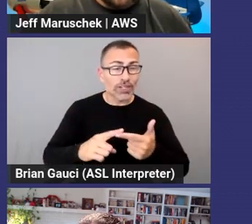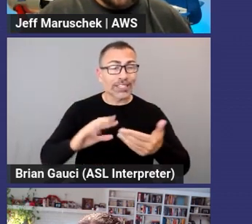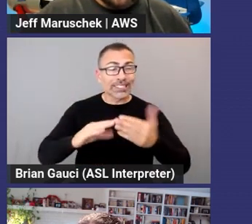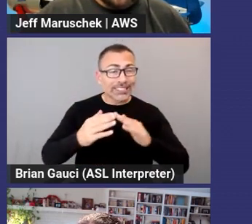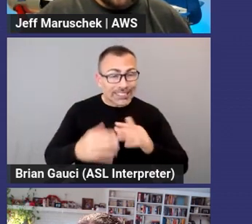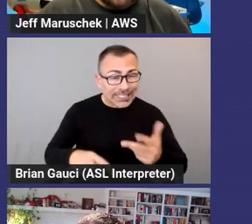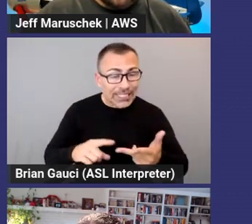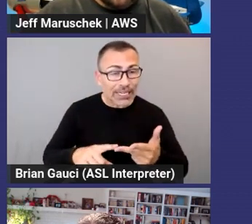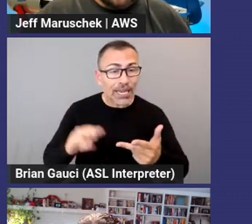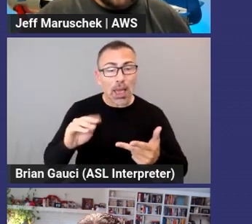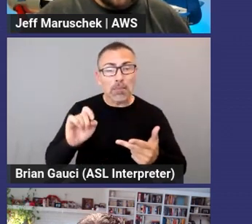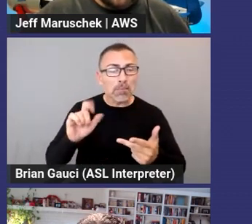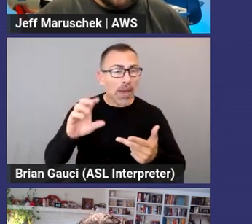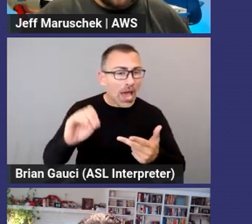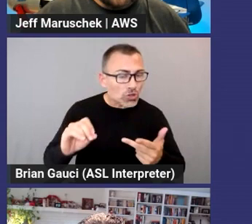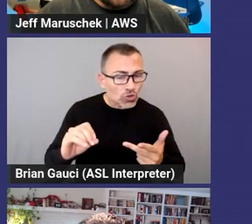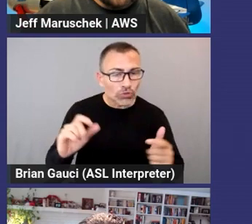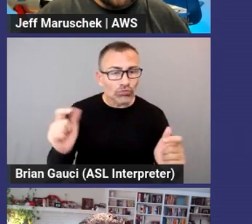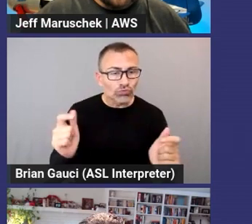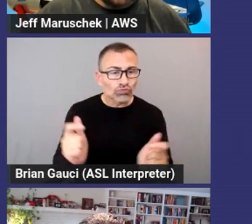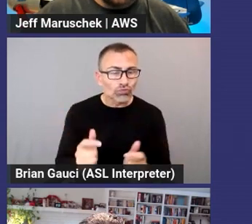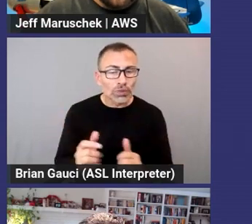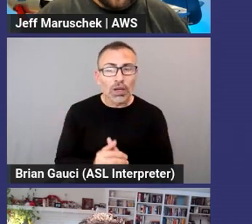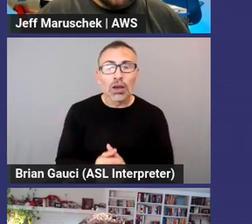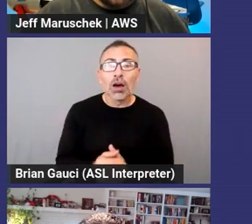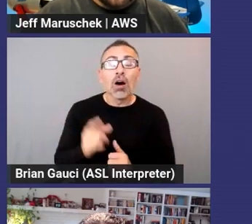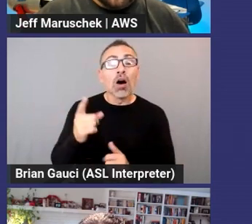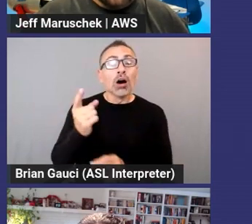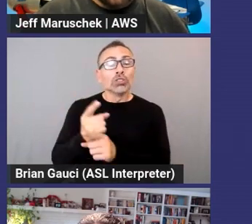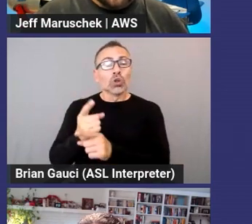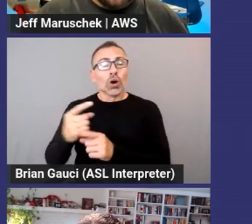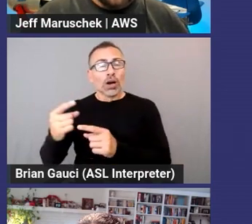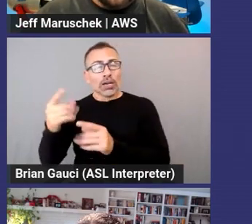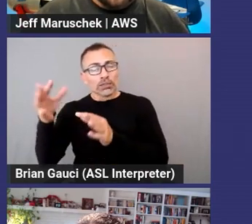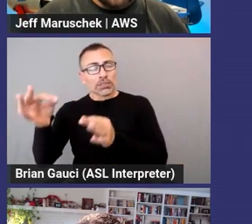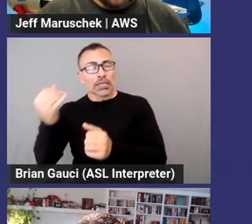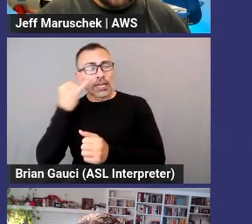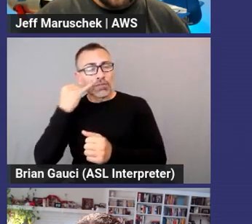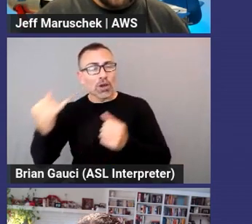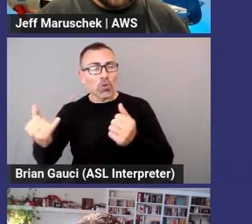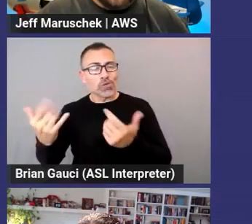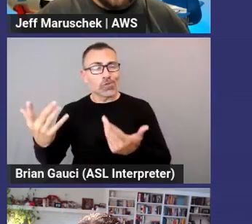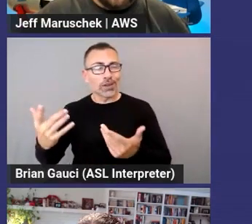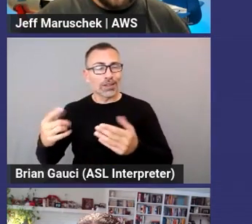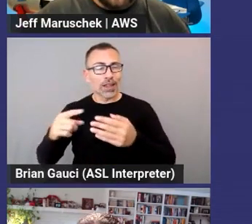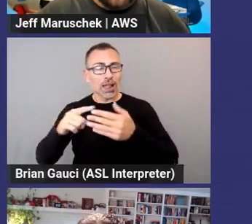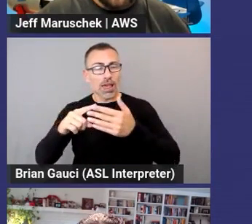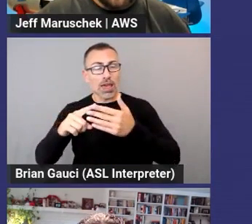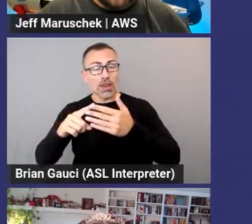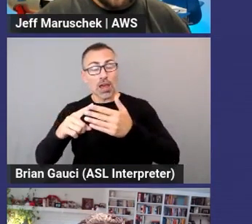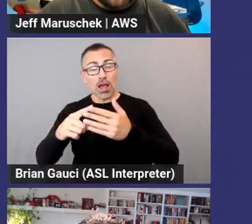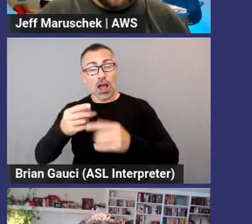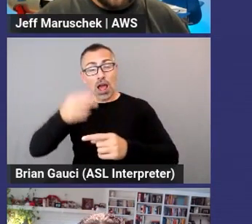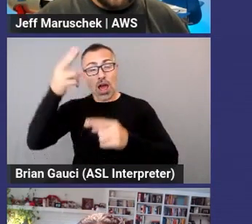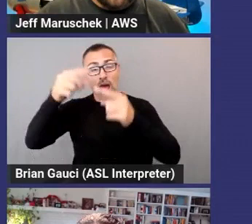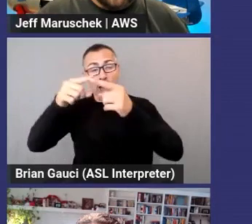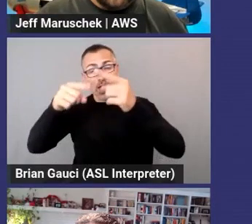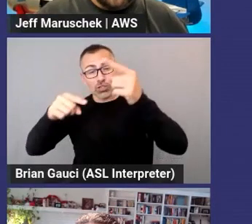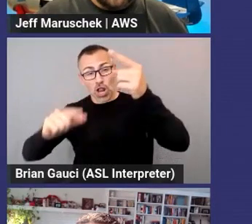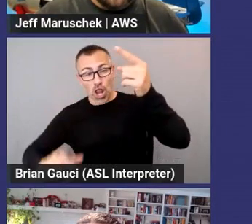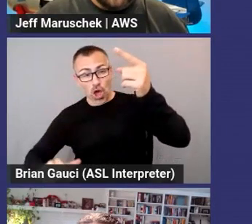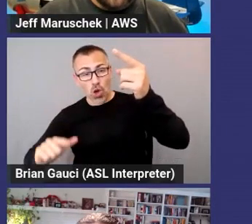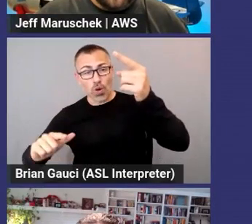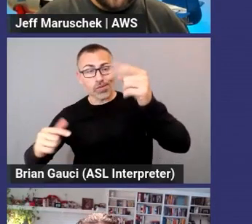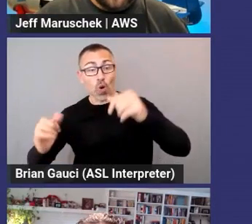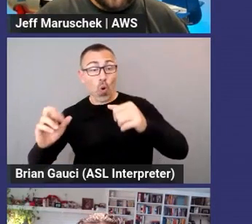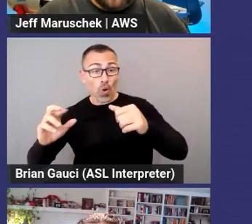well choose to put them in a ascending or a descending order to understand the traffic patterns. um, I'm also